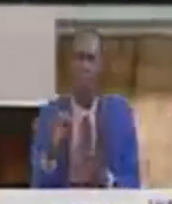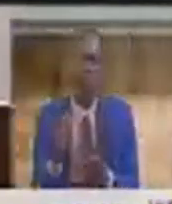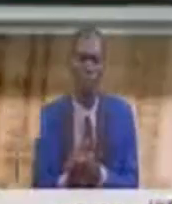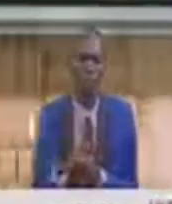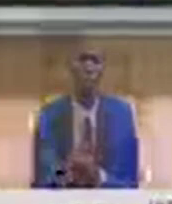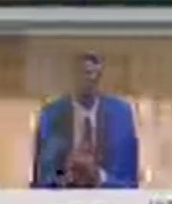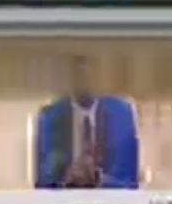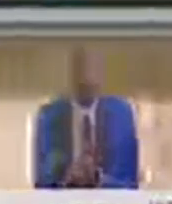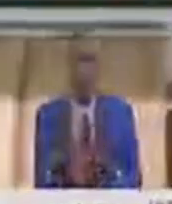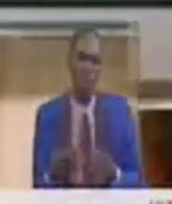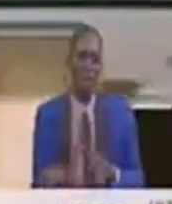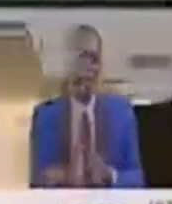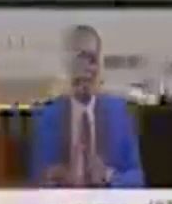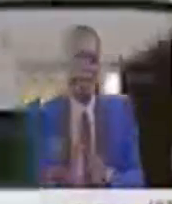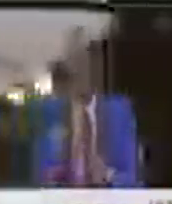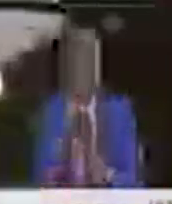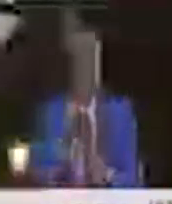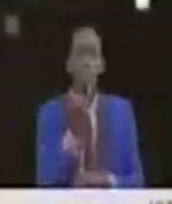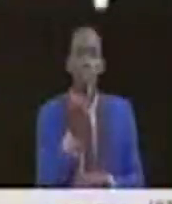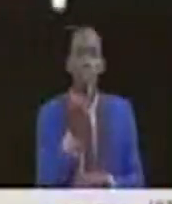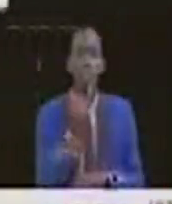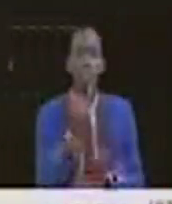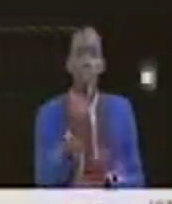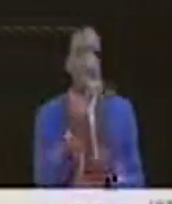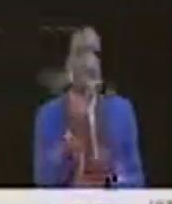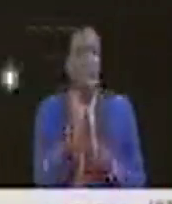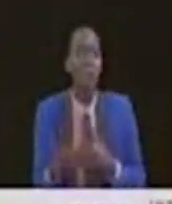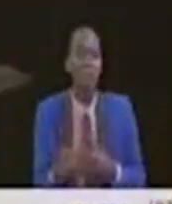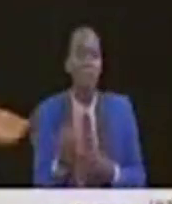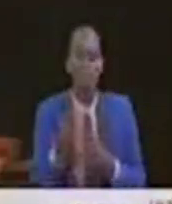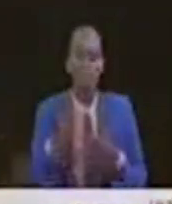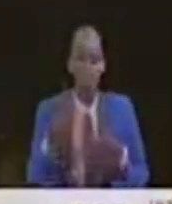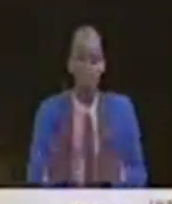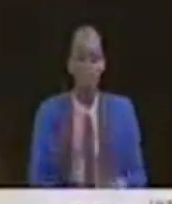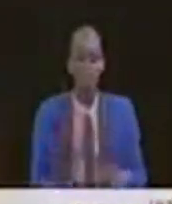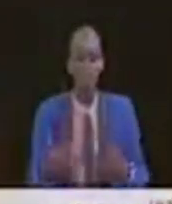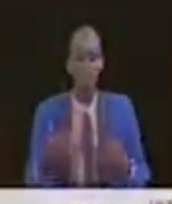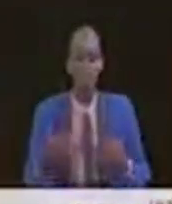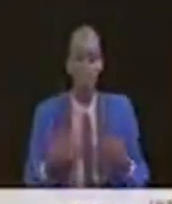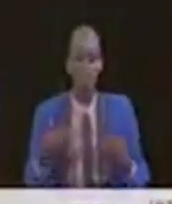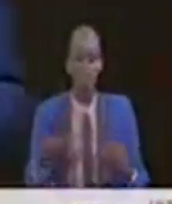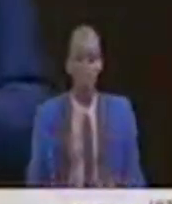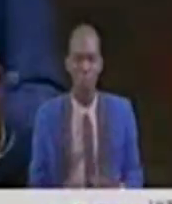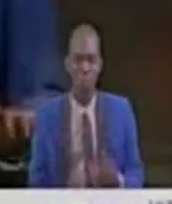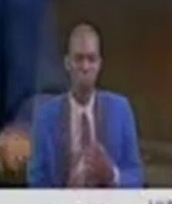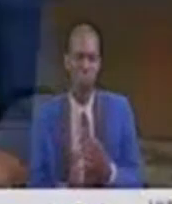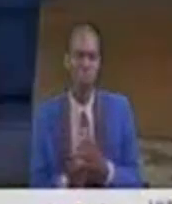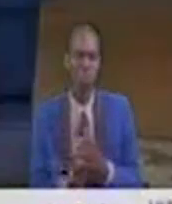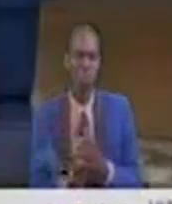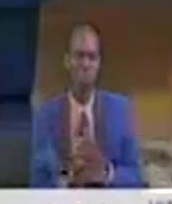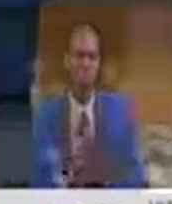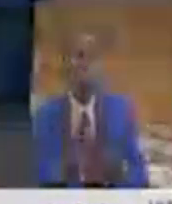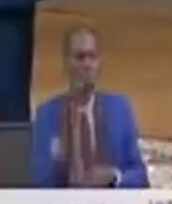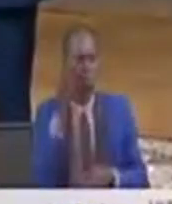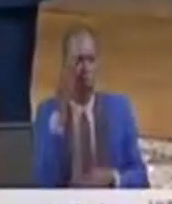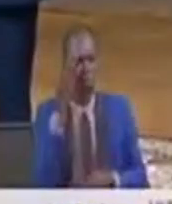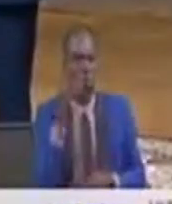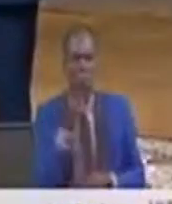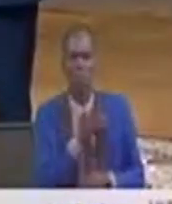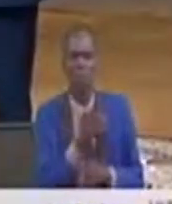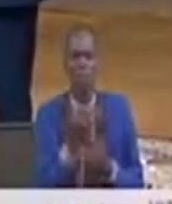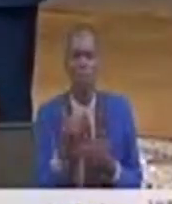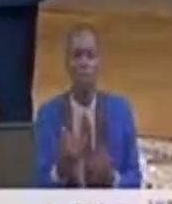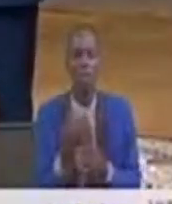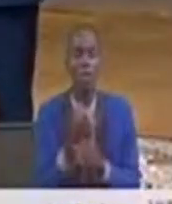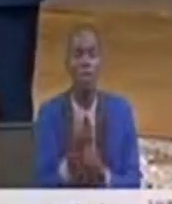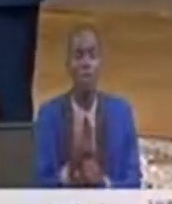a person has so consecrated himself and that everybody knew, now he got a problem and